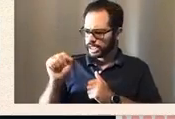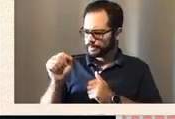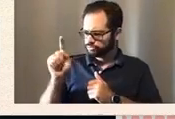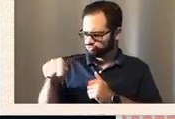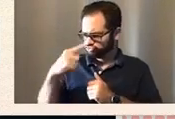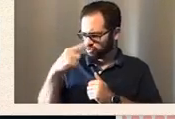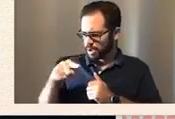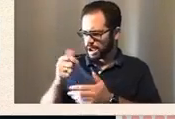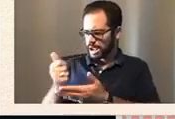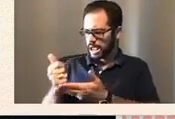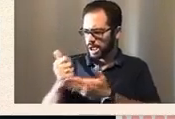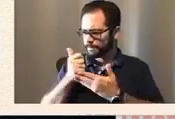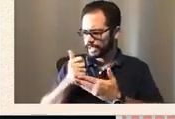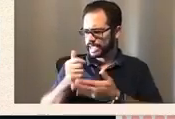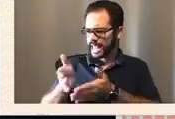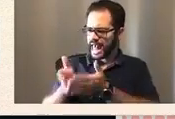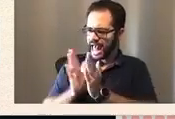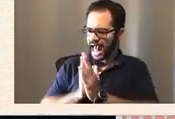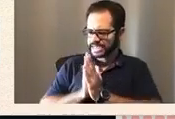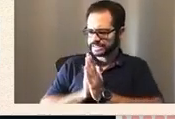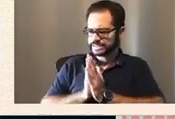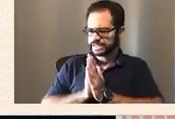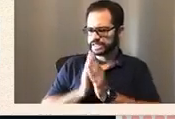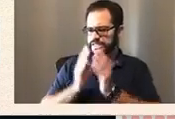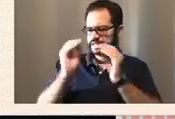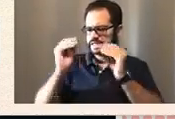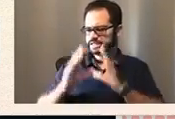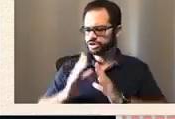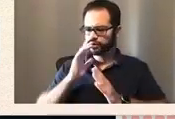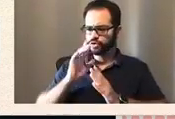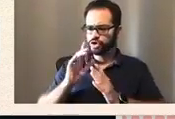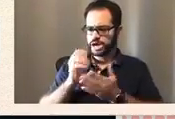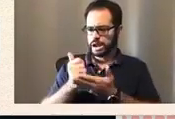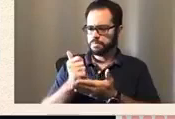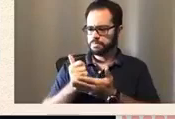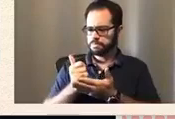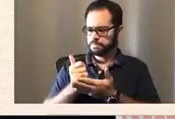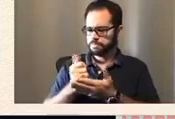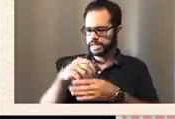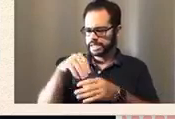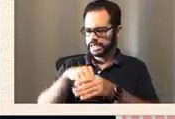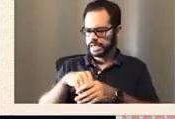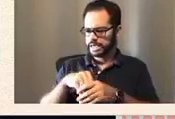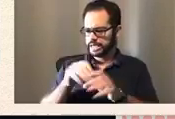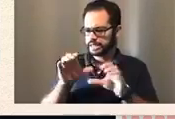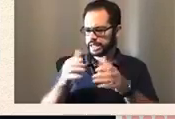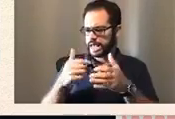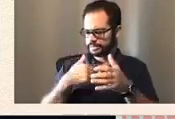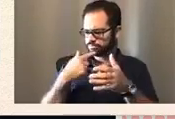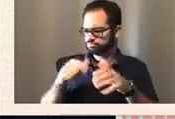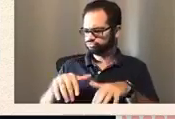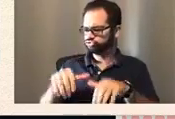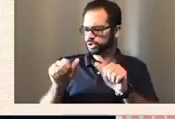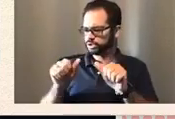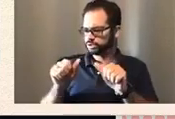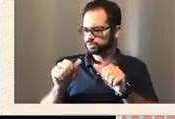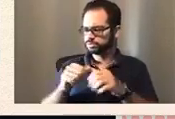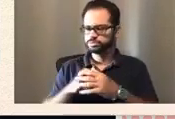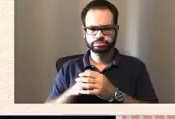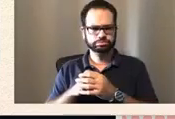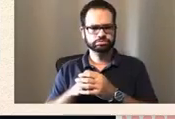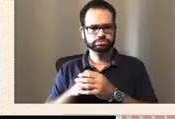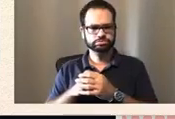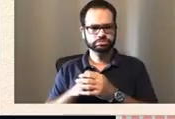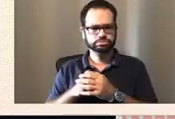ask a teacher for assistance in a class that I'm taking?" I was initially